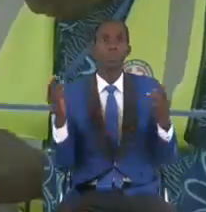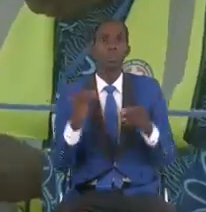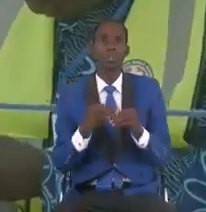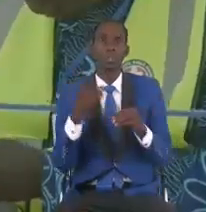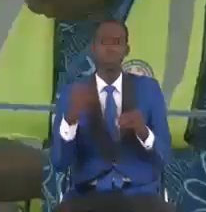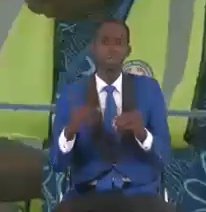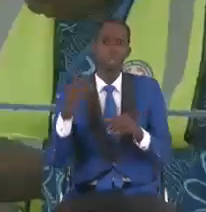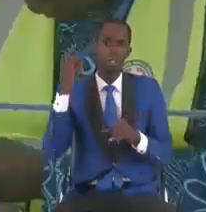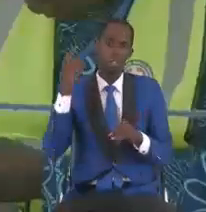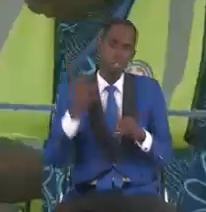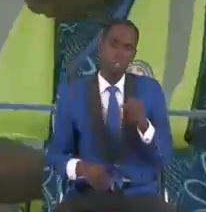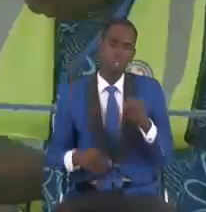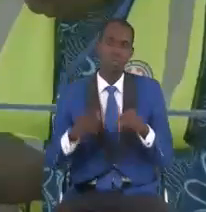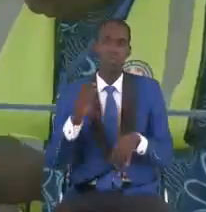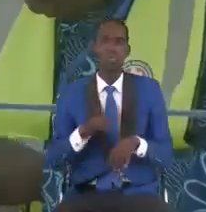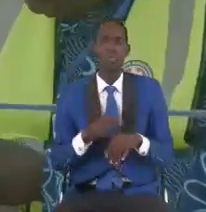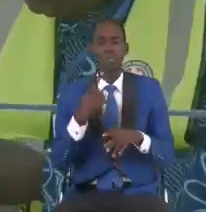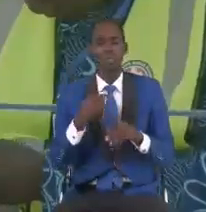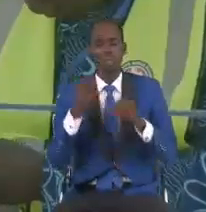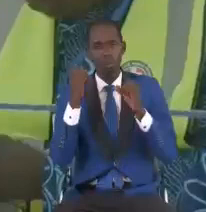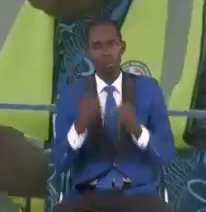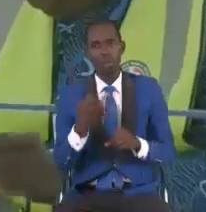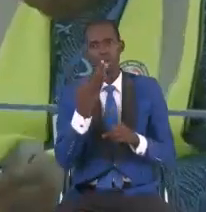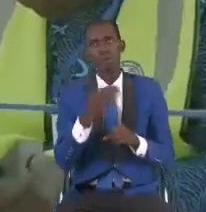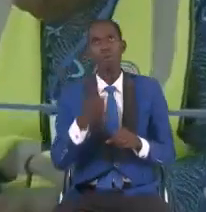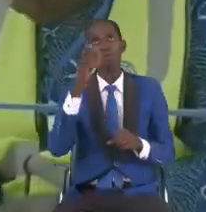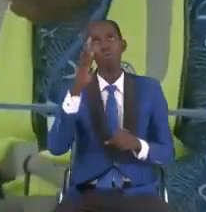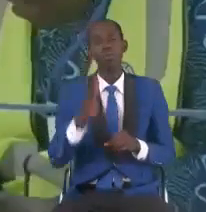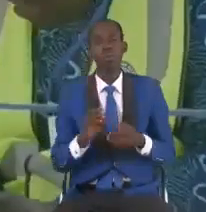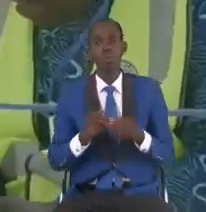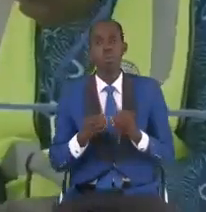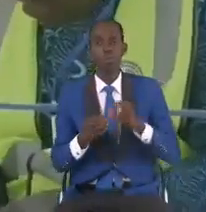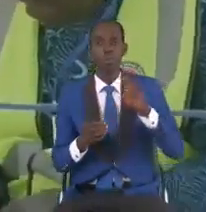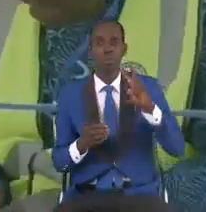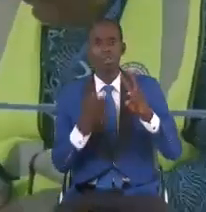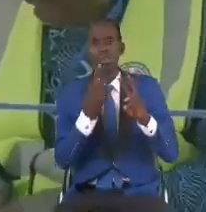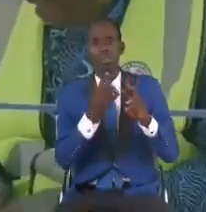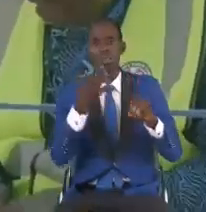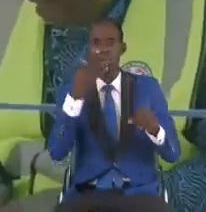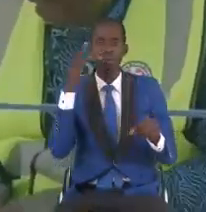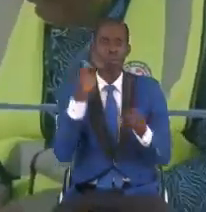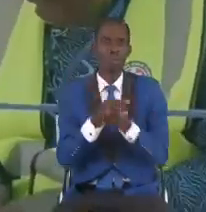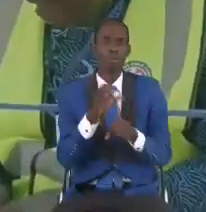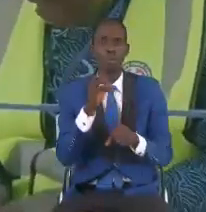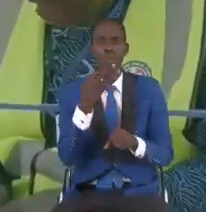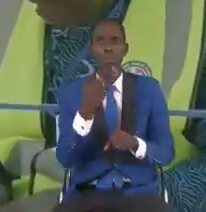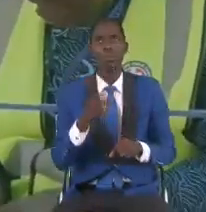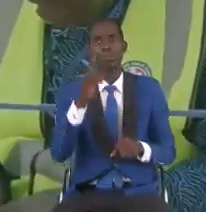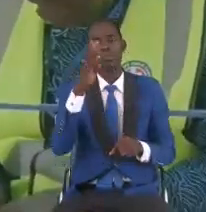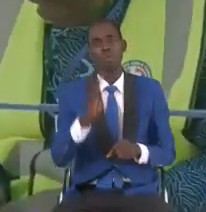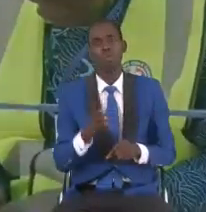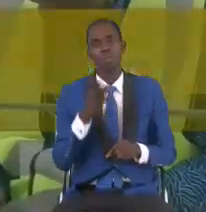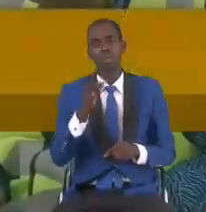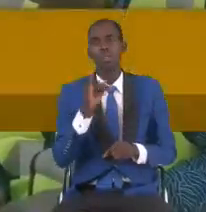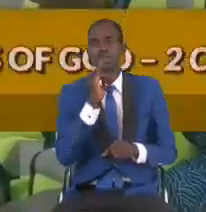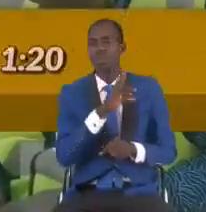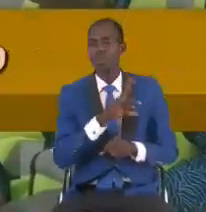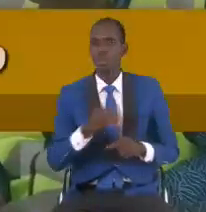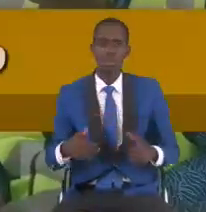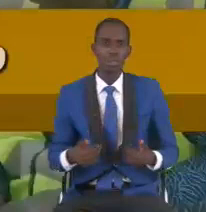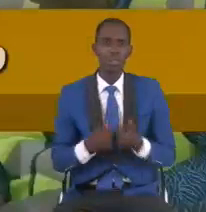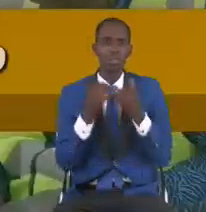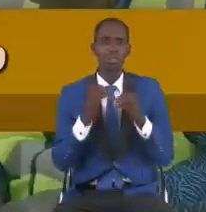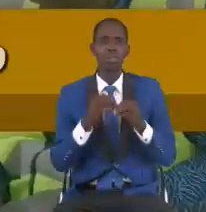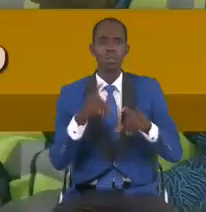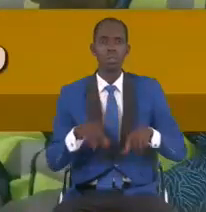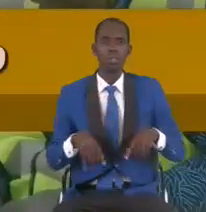The power of God. Number six, the promises of God. There is no challenge in your life that the